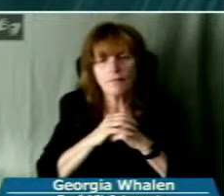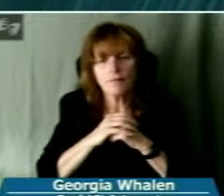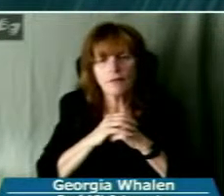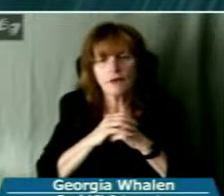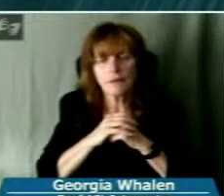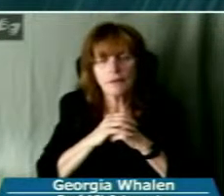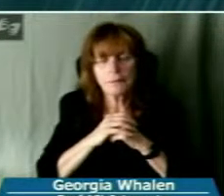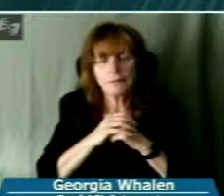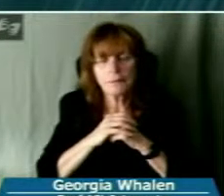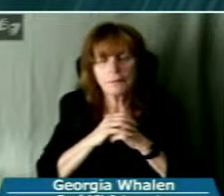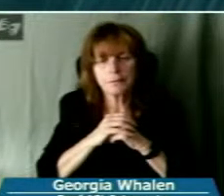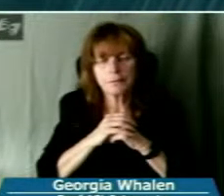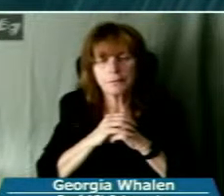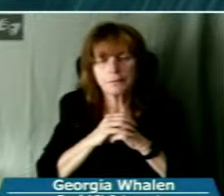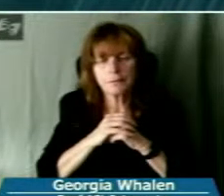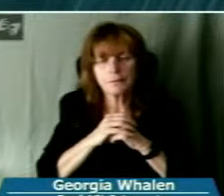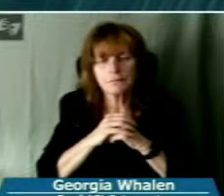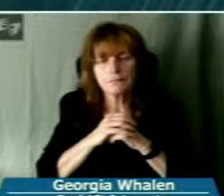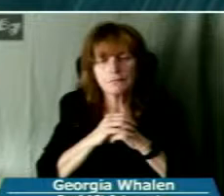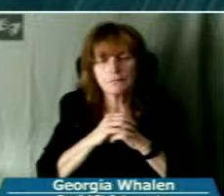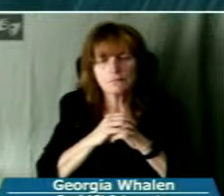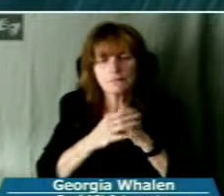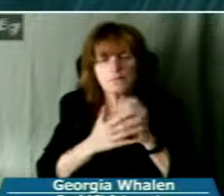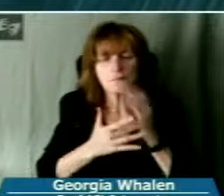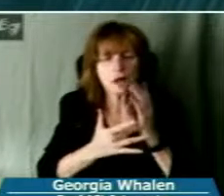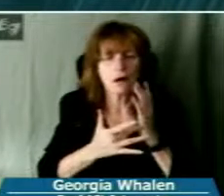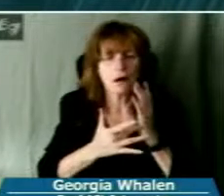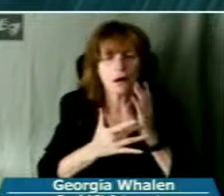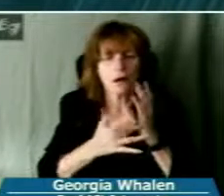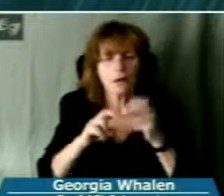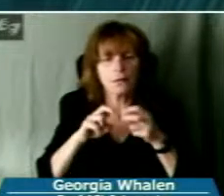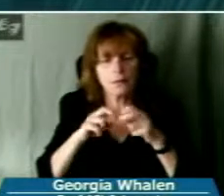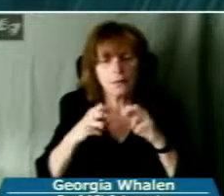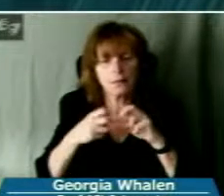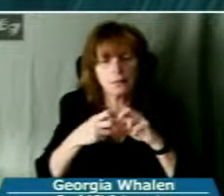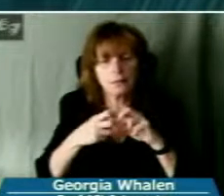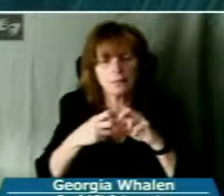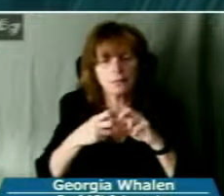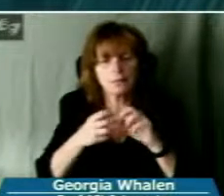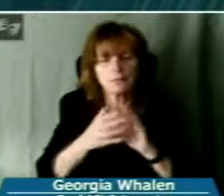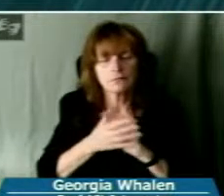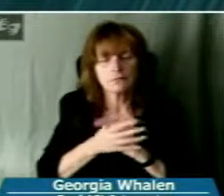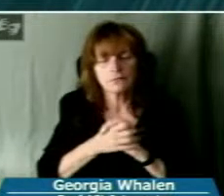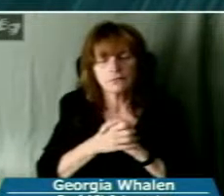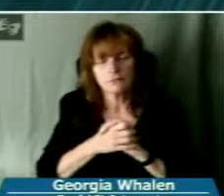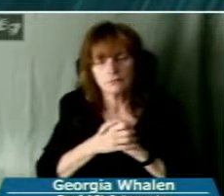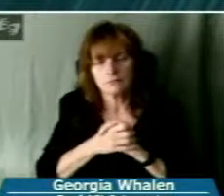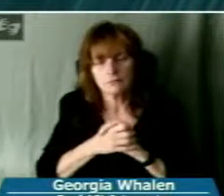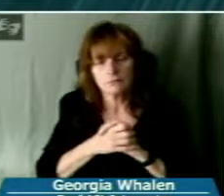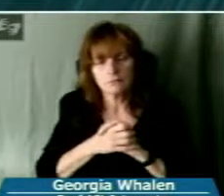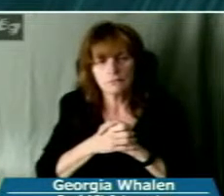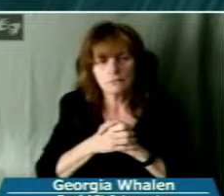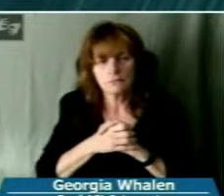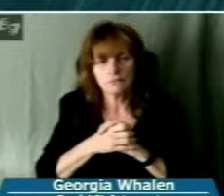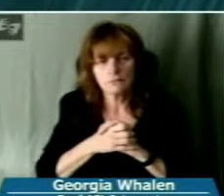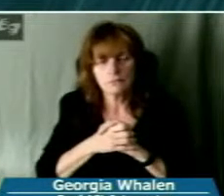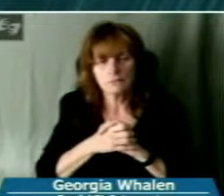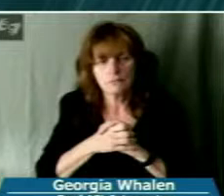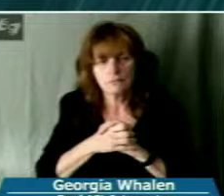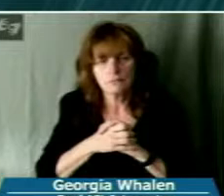deficit for this current budget year. And that's a deficit that we're trying to get our federal and provincial partners to consider